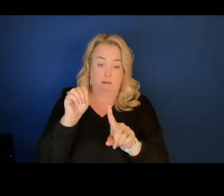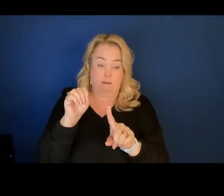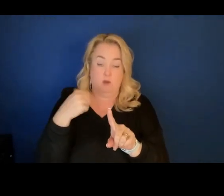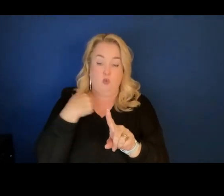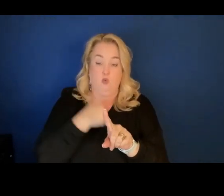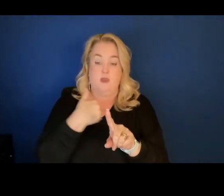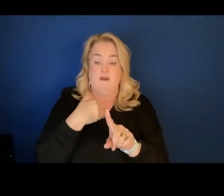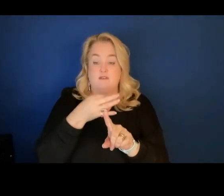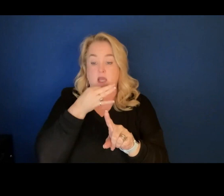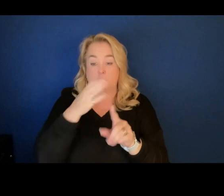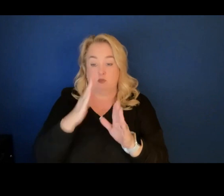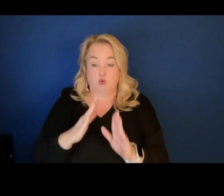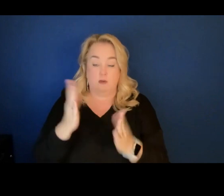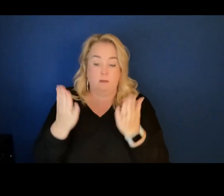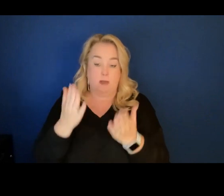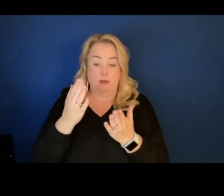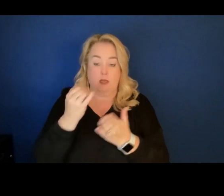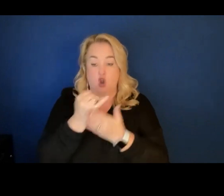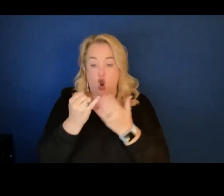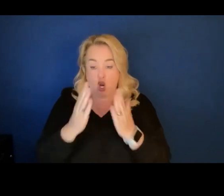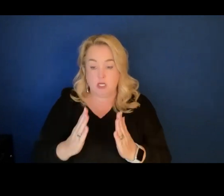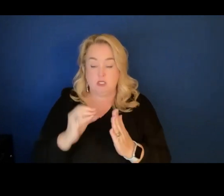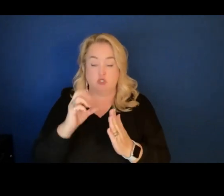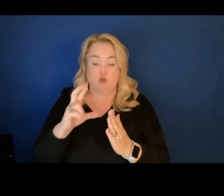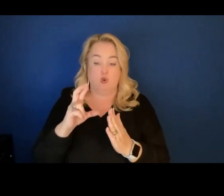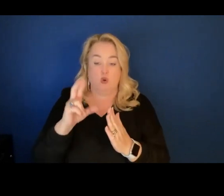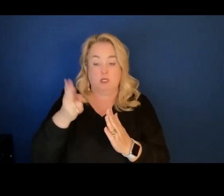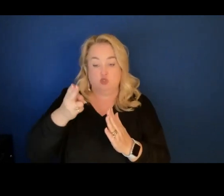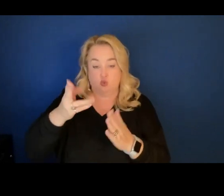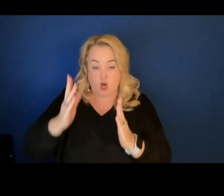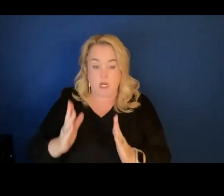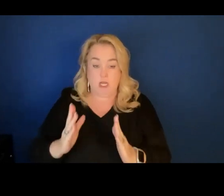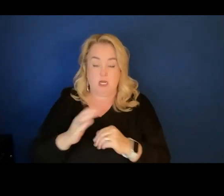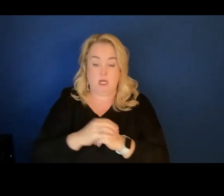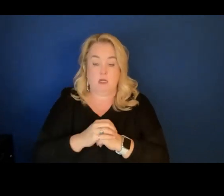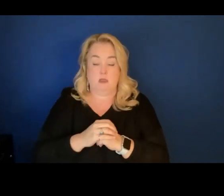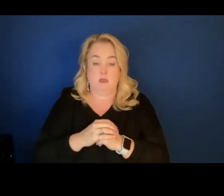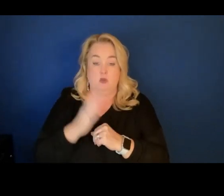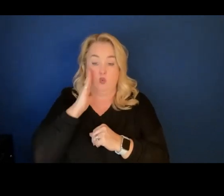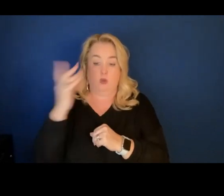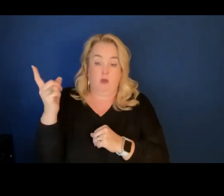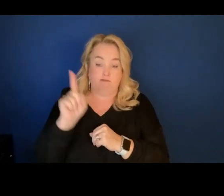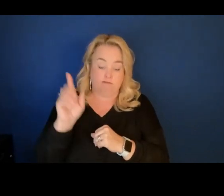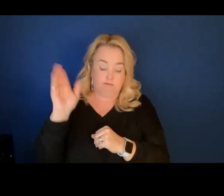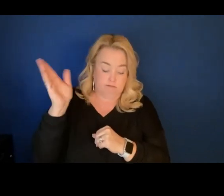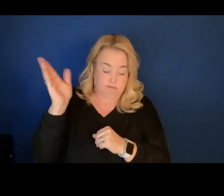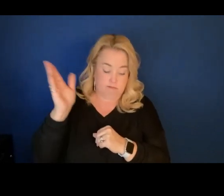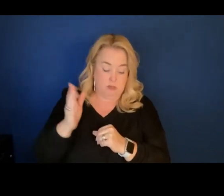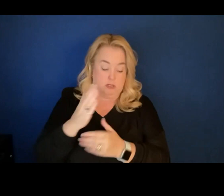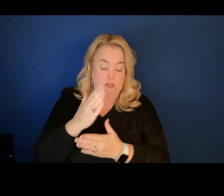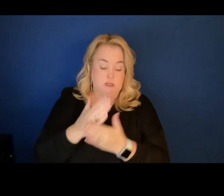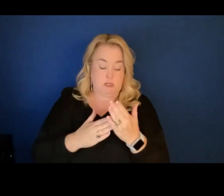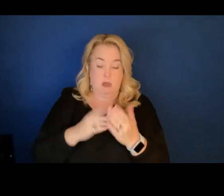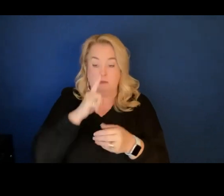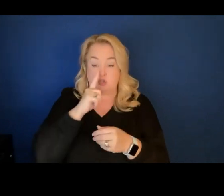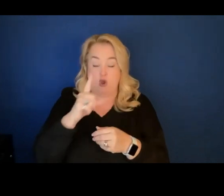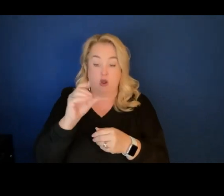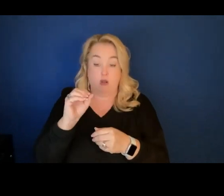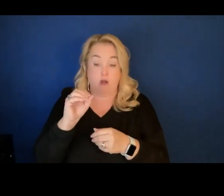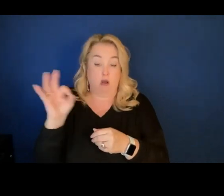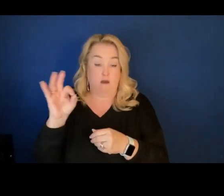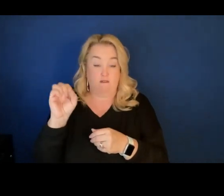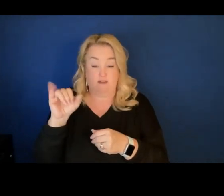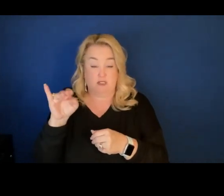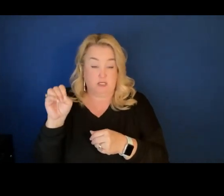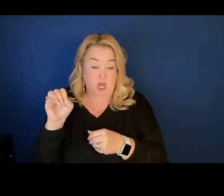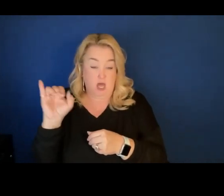might be a teaching artist or a naturalist or a historian. Some sessions take place off-site at a museum